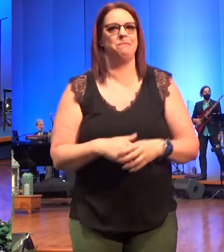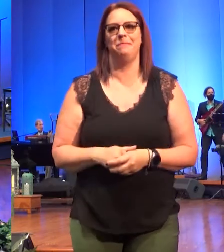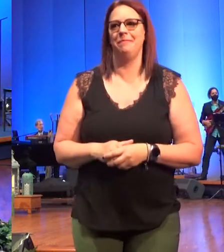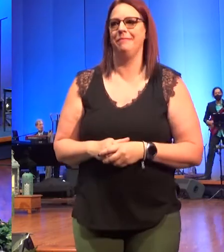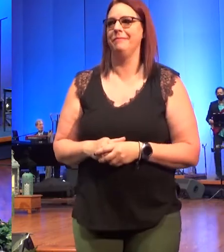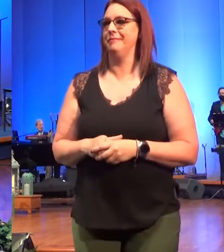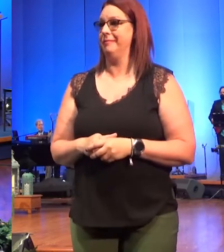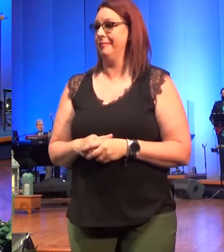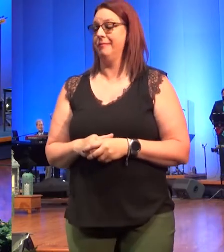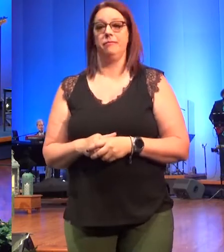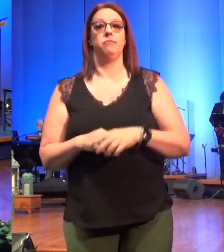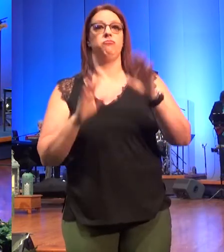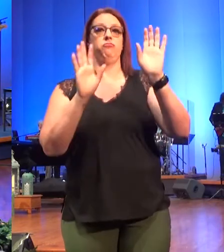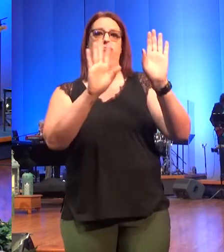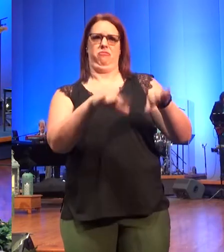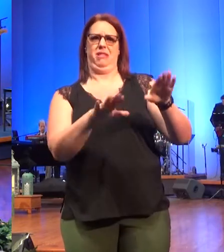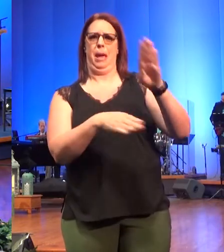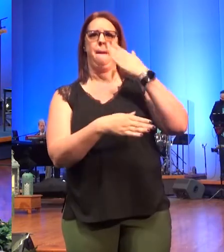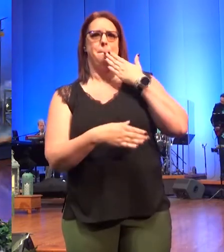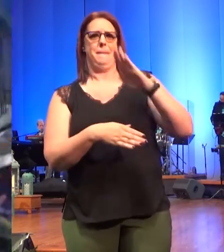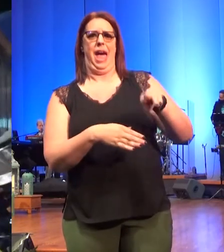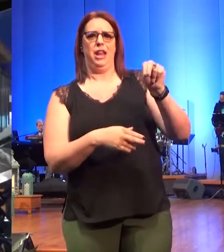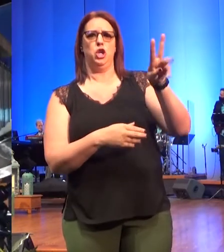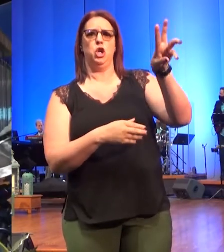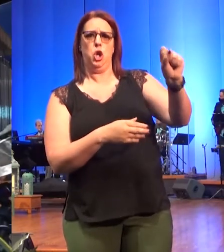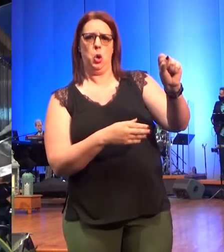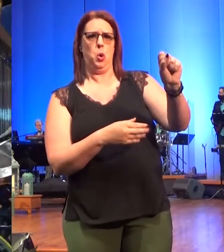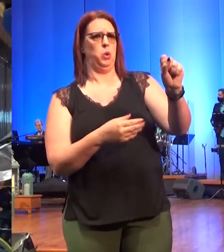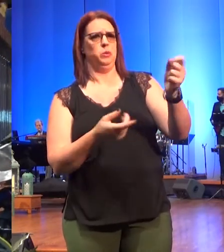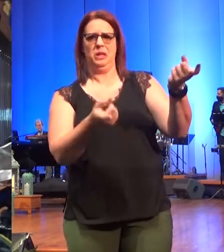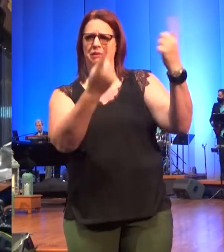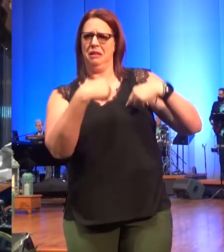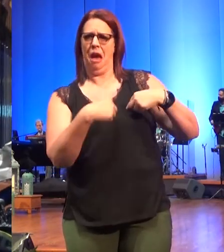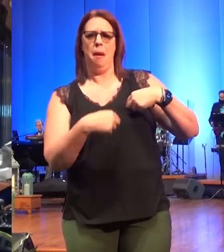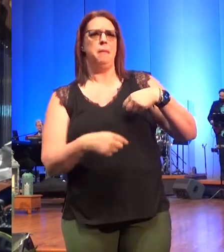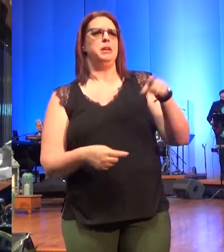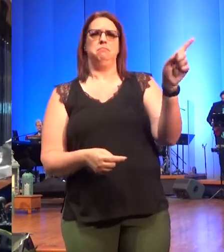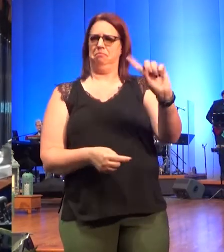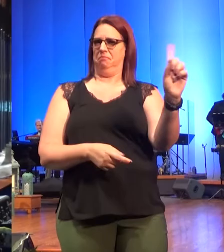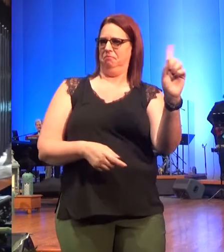do. Here come bad news, talking this and that.